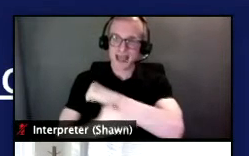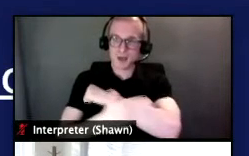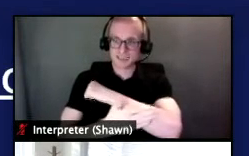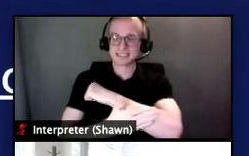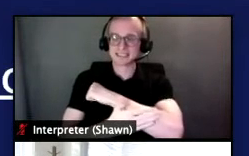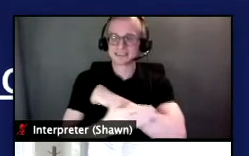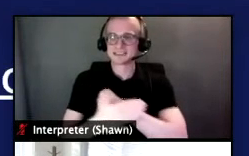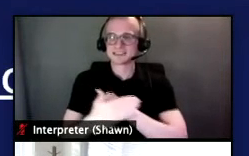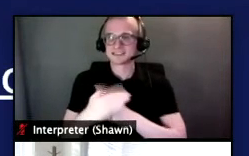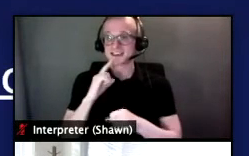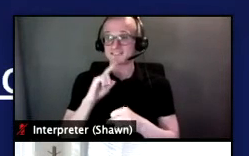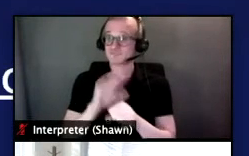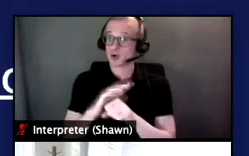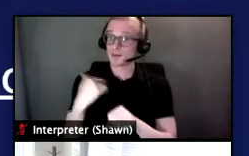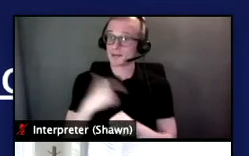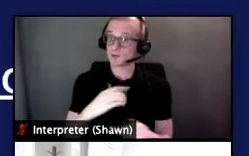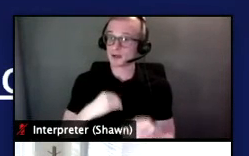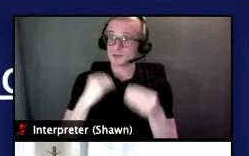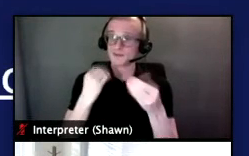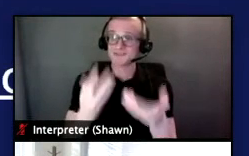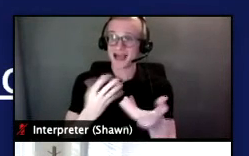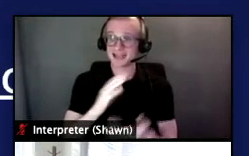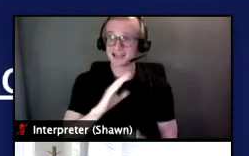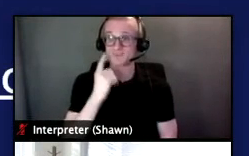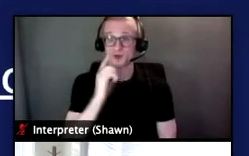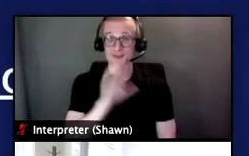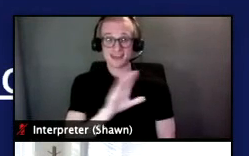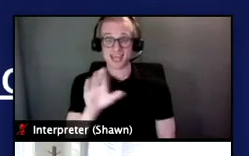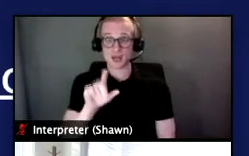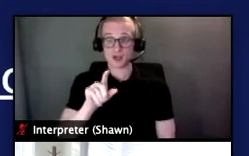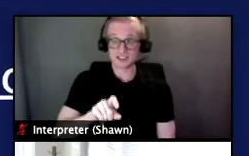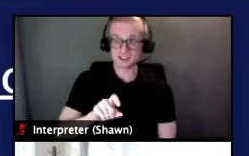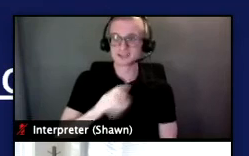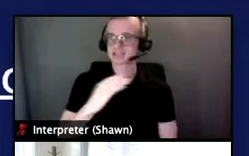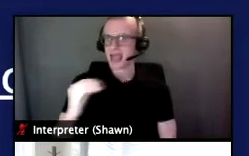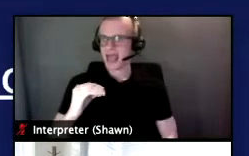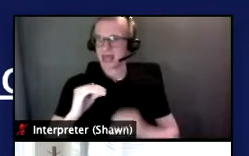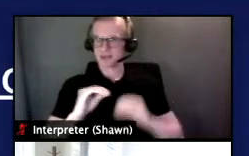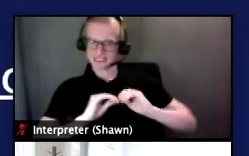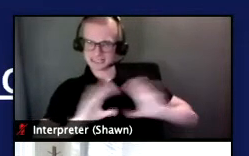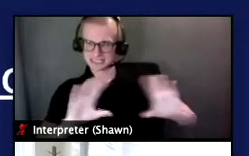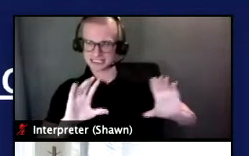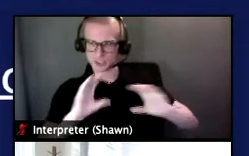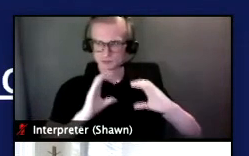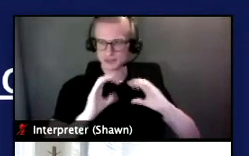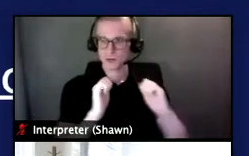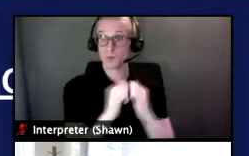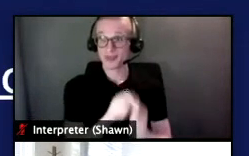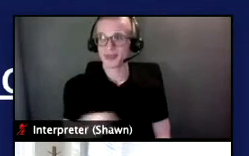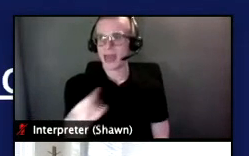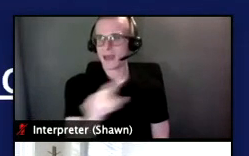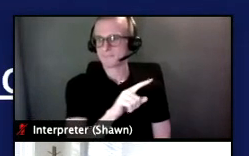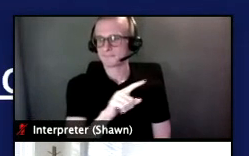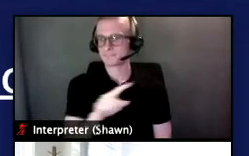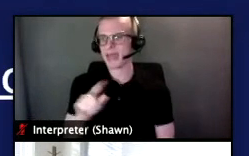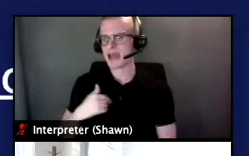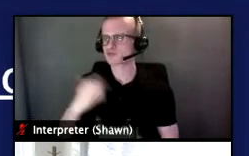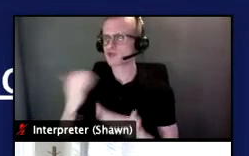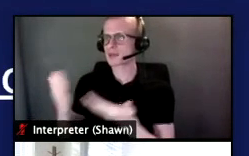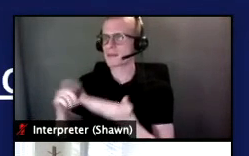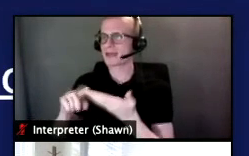giving them what they need and being clear with them. And I would check with the local counties to get a sense too from their